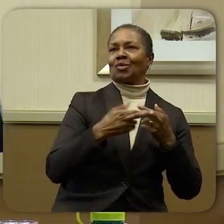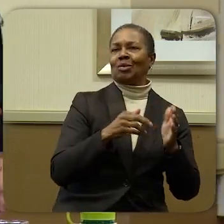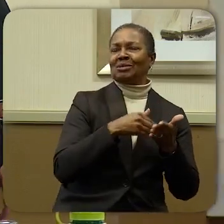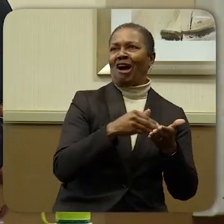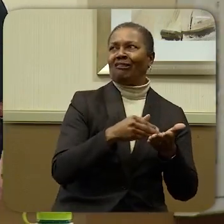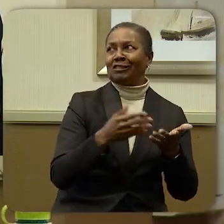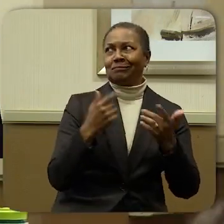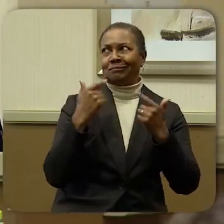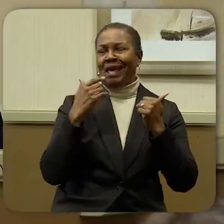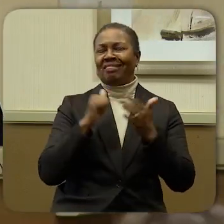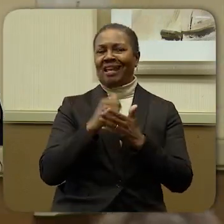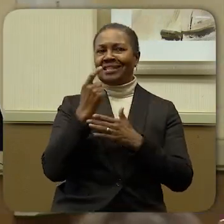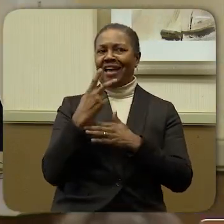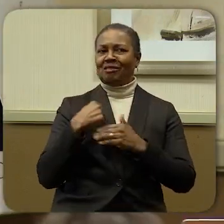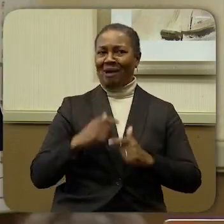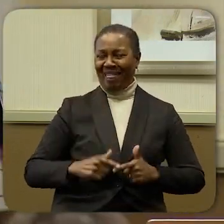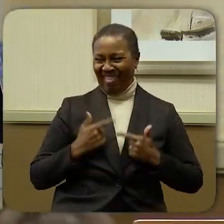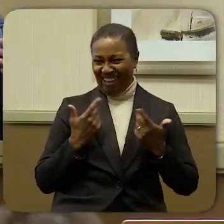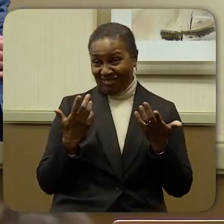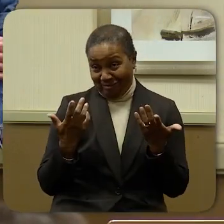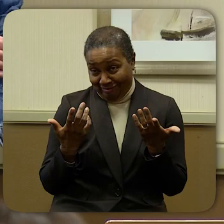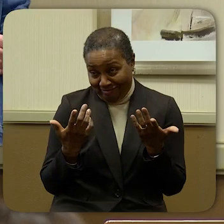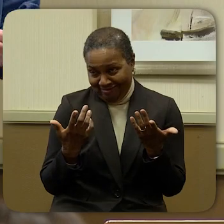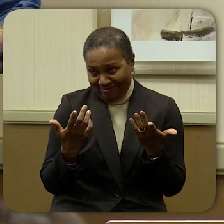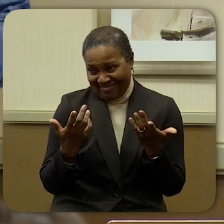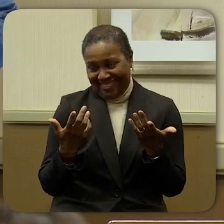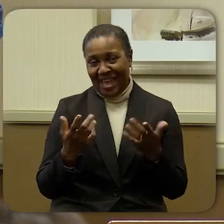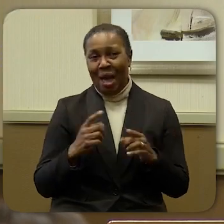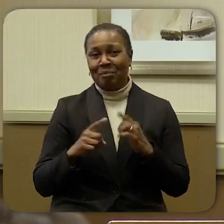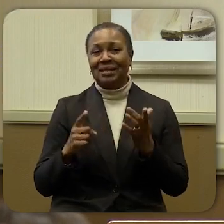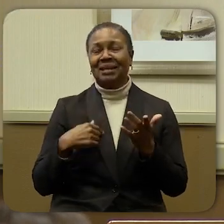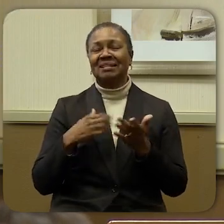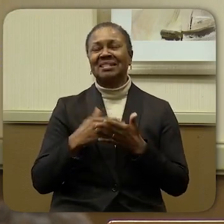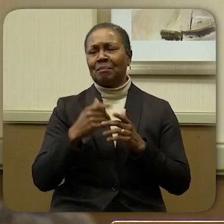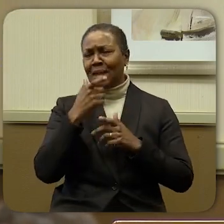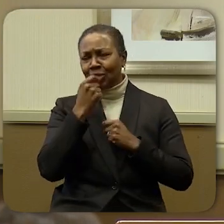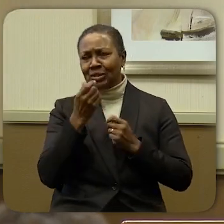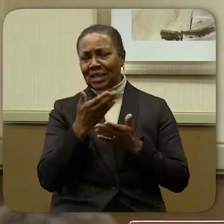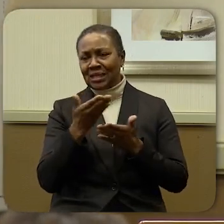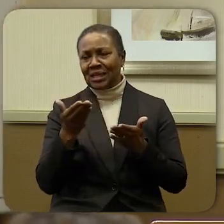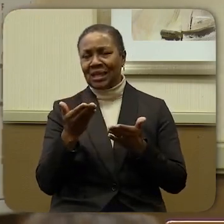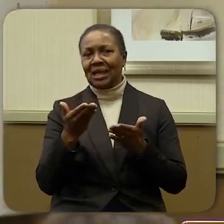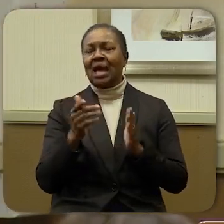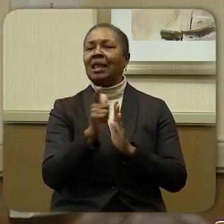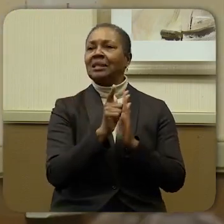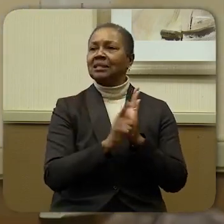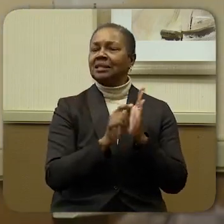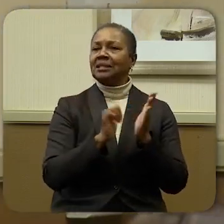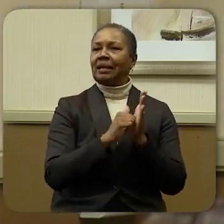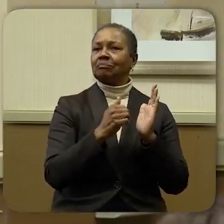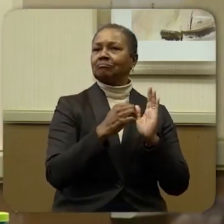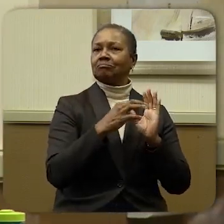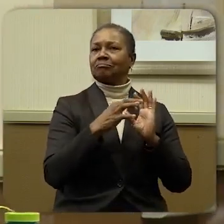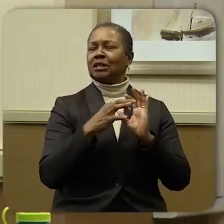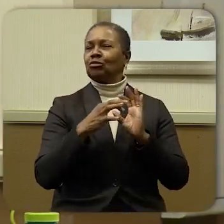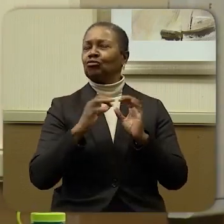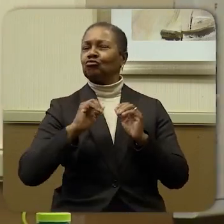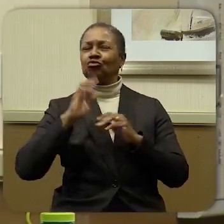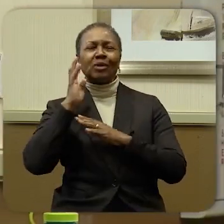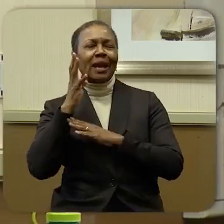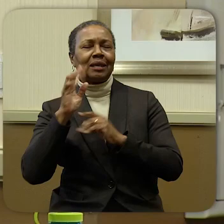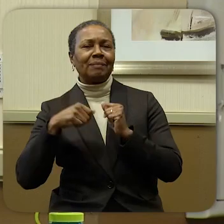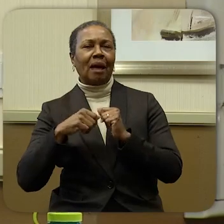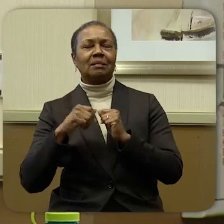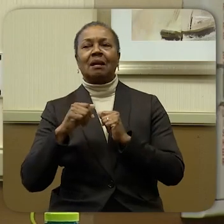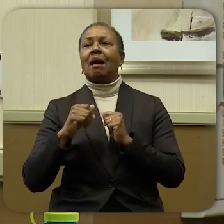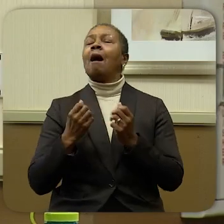feel like half of my life is. But yeah, there is some interesting legislation coming out around multi-stall bathrooms. So